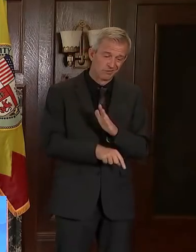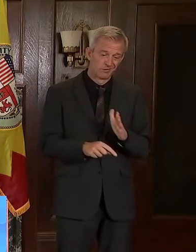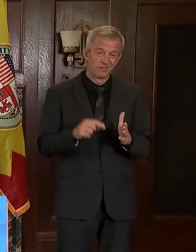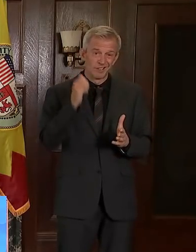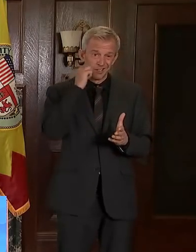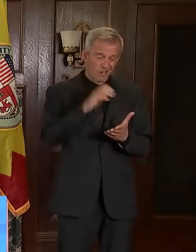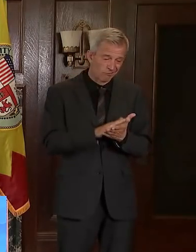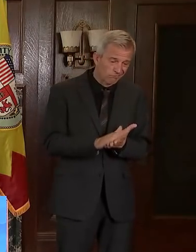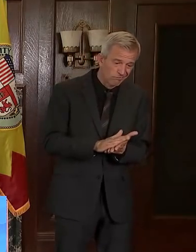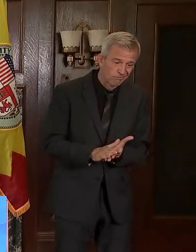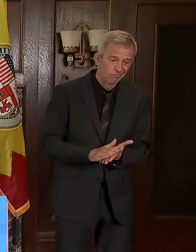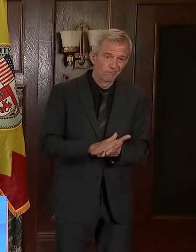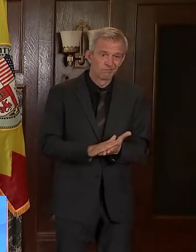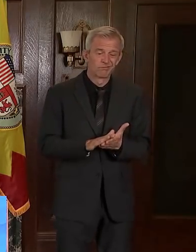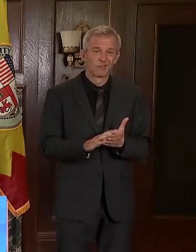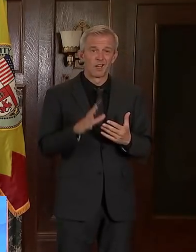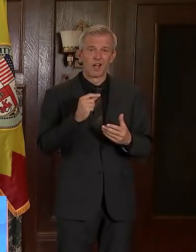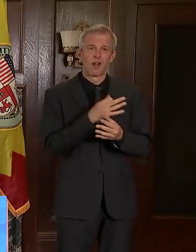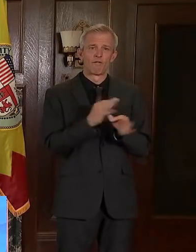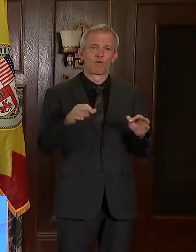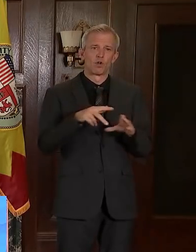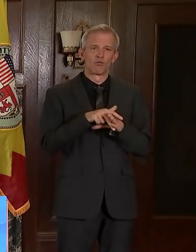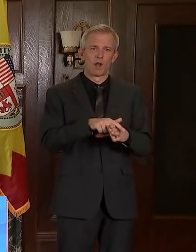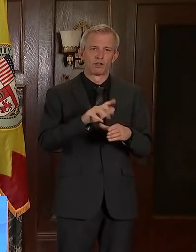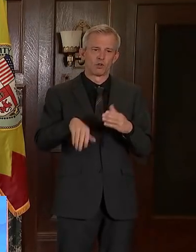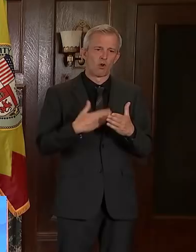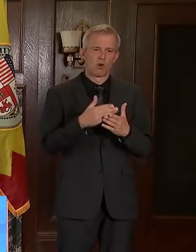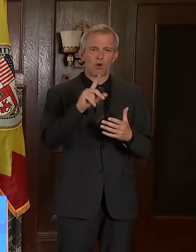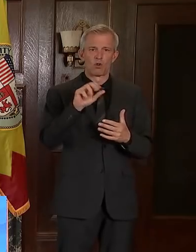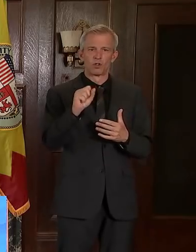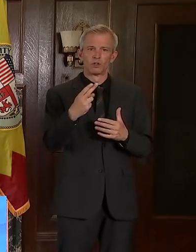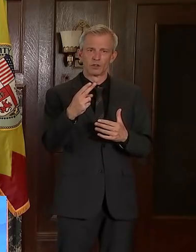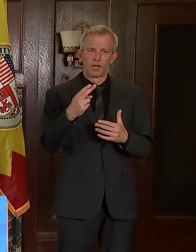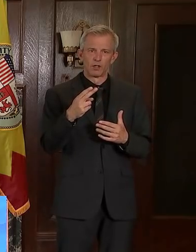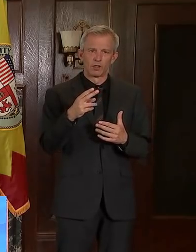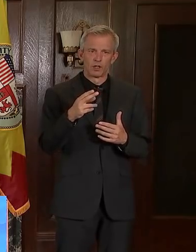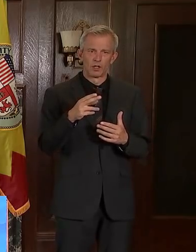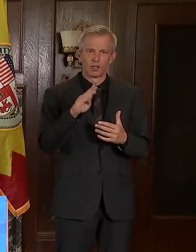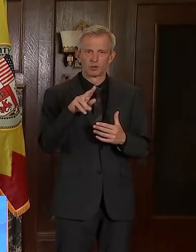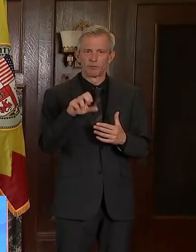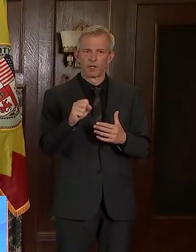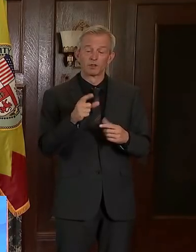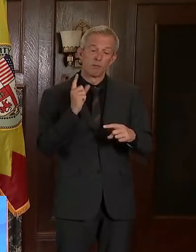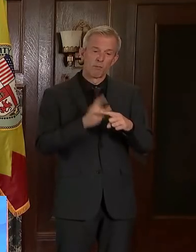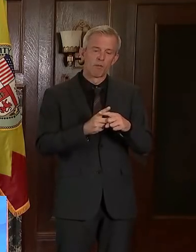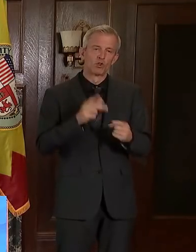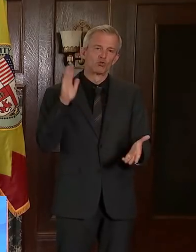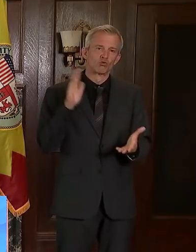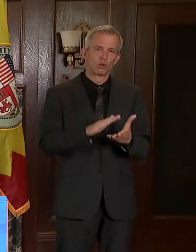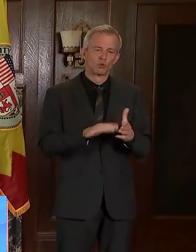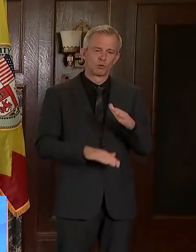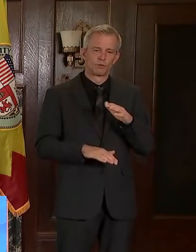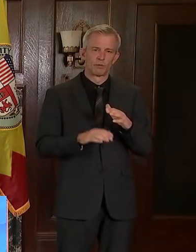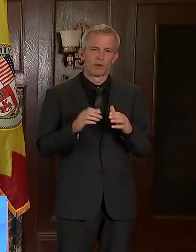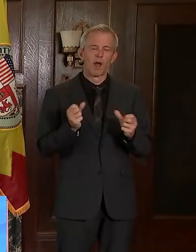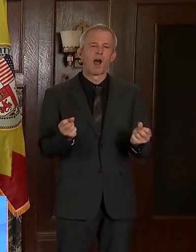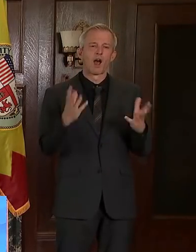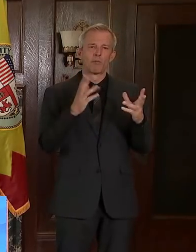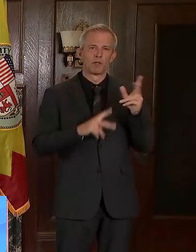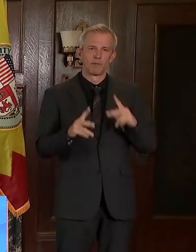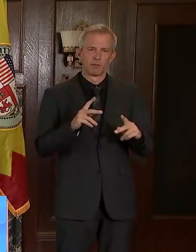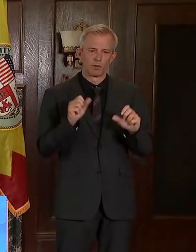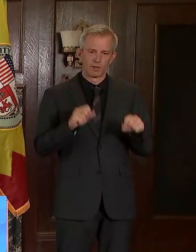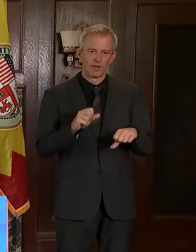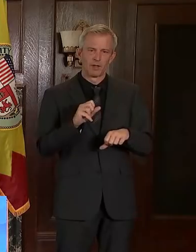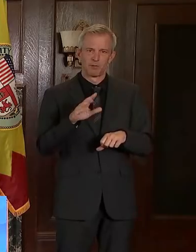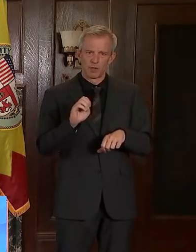boarding, and free rides on all Dash routes, as well as reducing the maximum occupancy allowed on buses to ensure physical